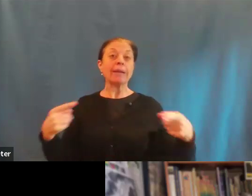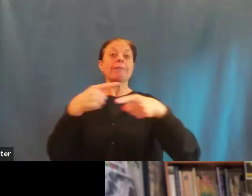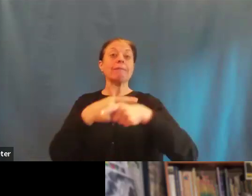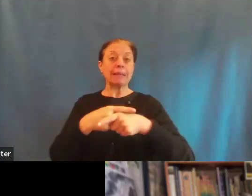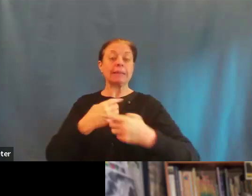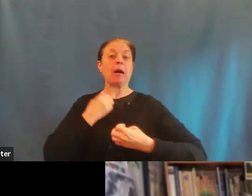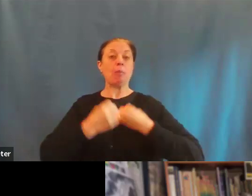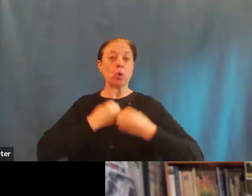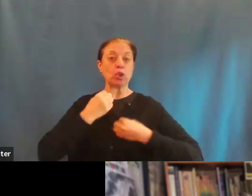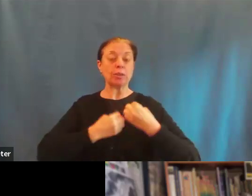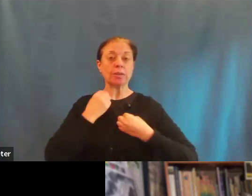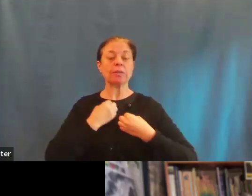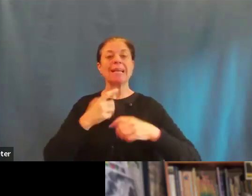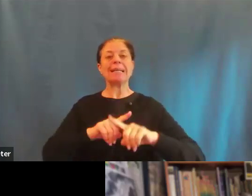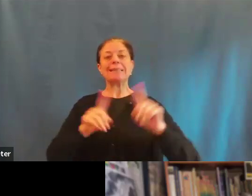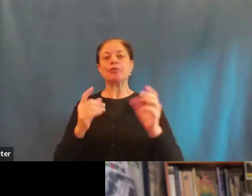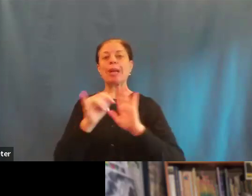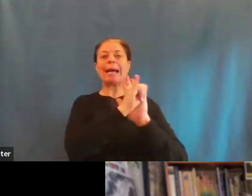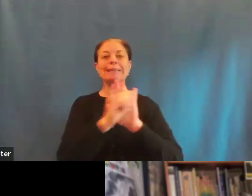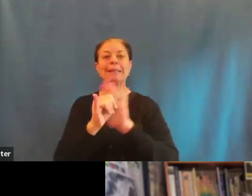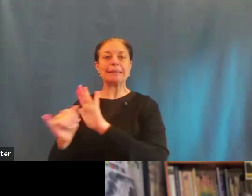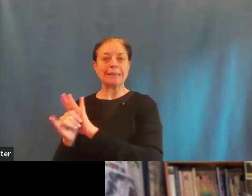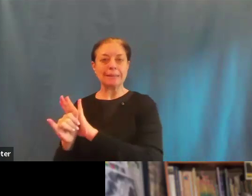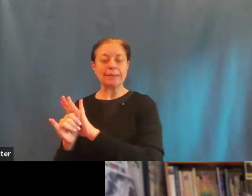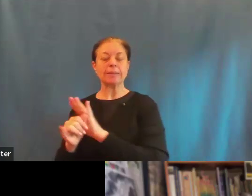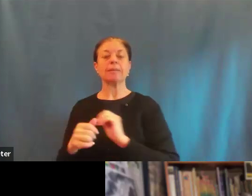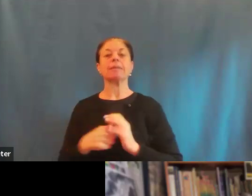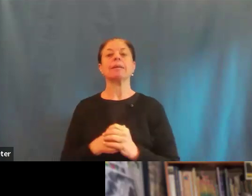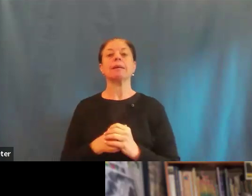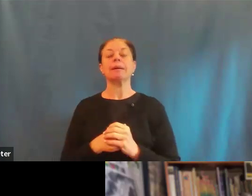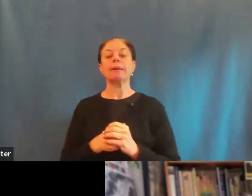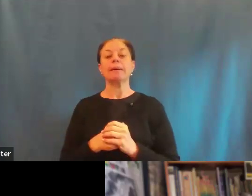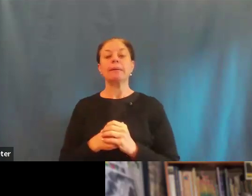emotions and different identities. And I think,